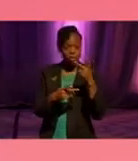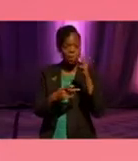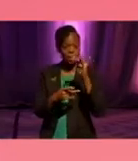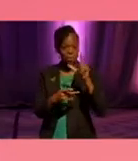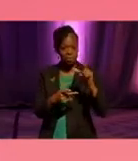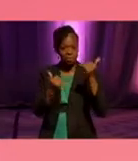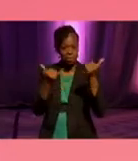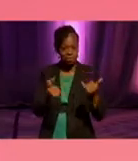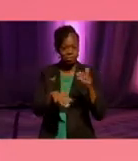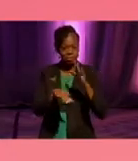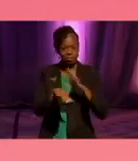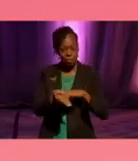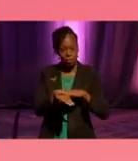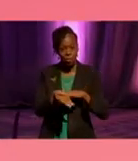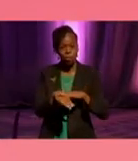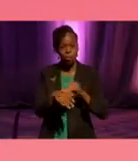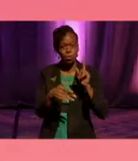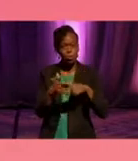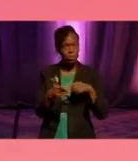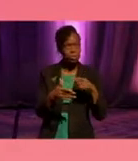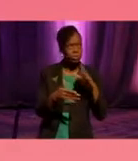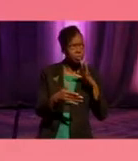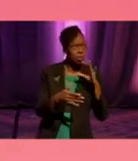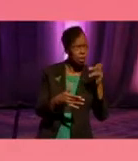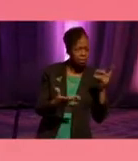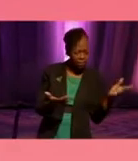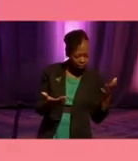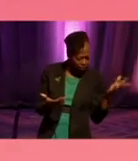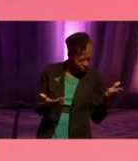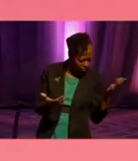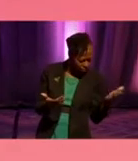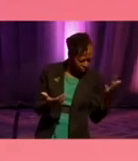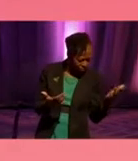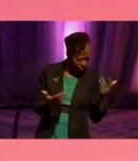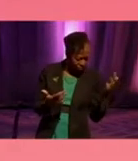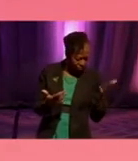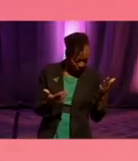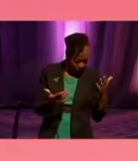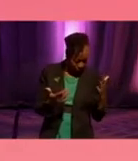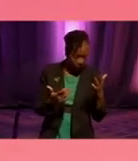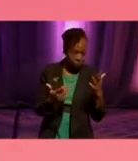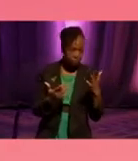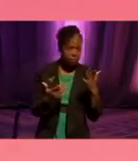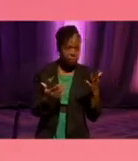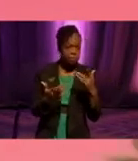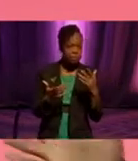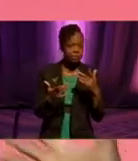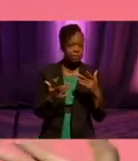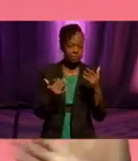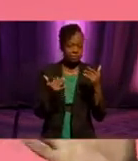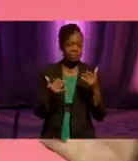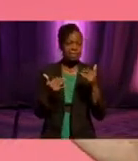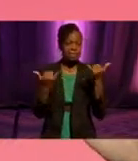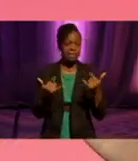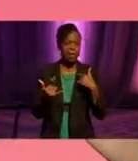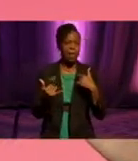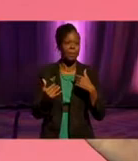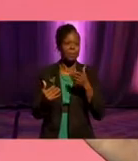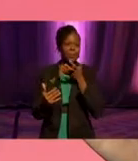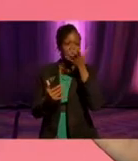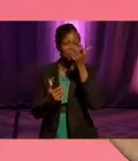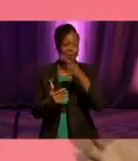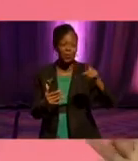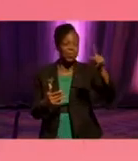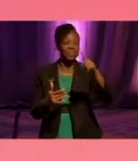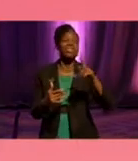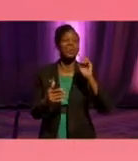on what's it called? I want to. Y'all gave me a mic. Okay, so now I'm screaming at everybody. I'm